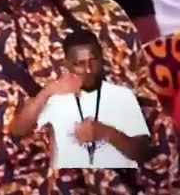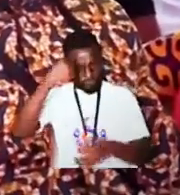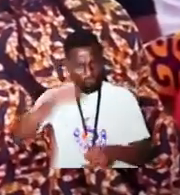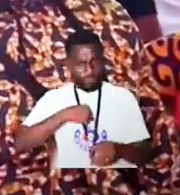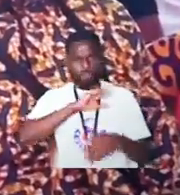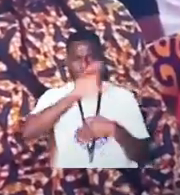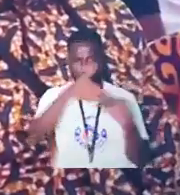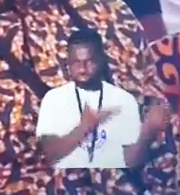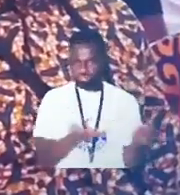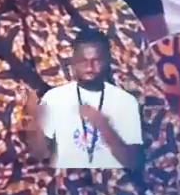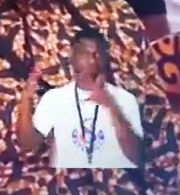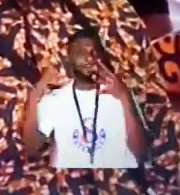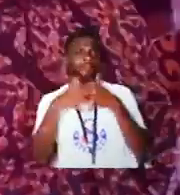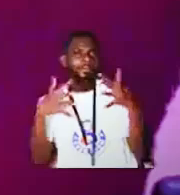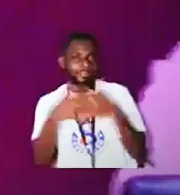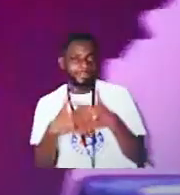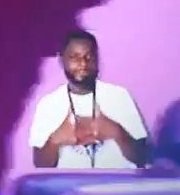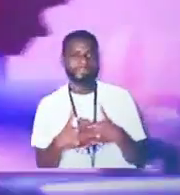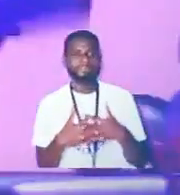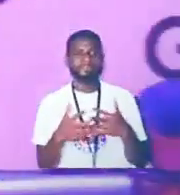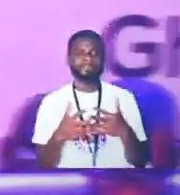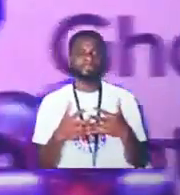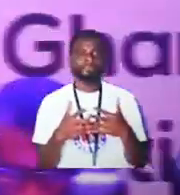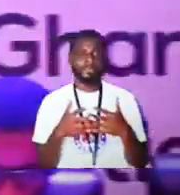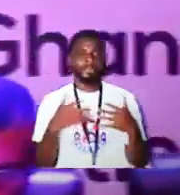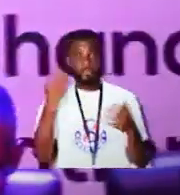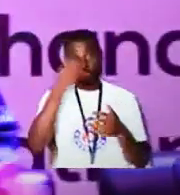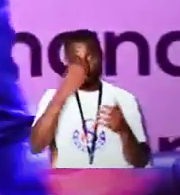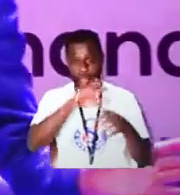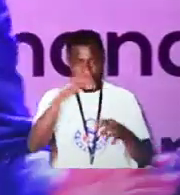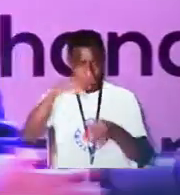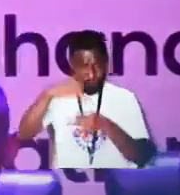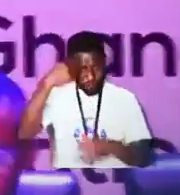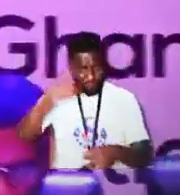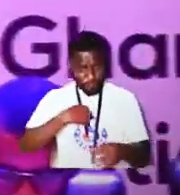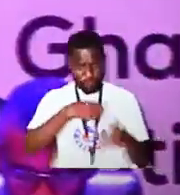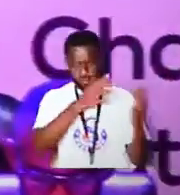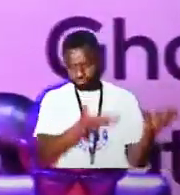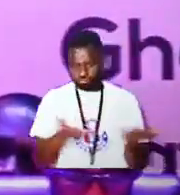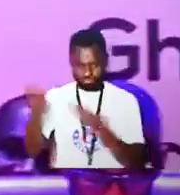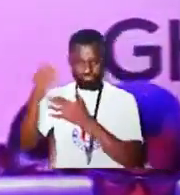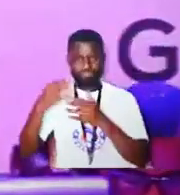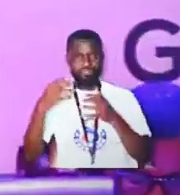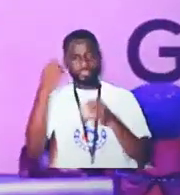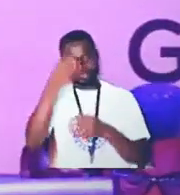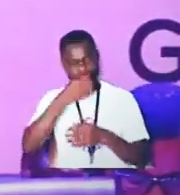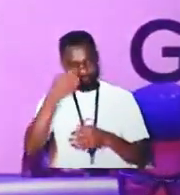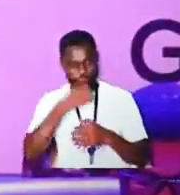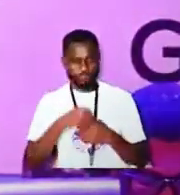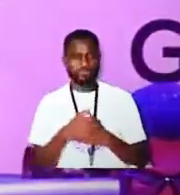to America. I'll take all of you to Europe. I'll have all of you go to Algeria.